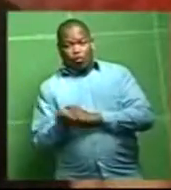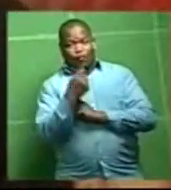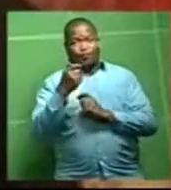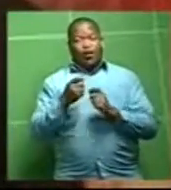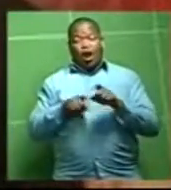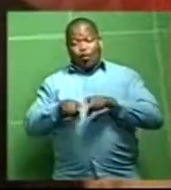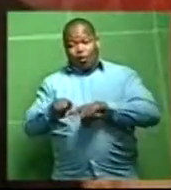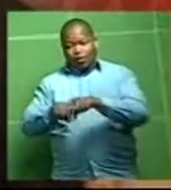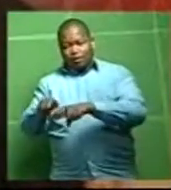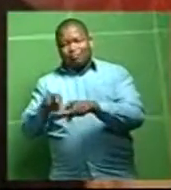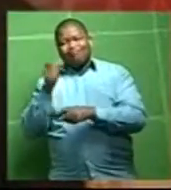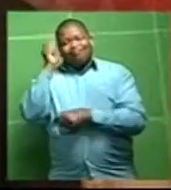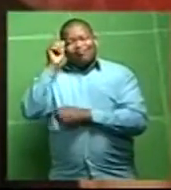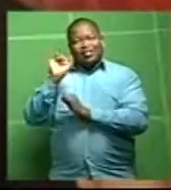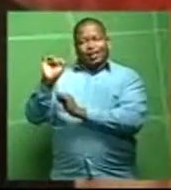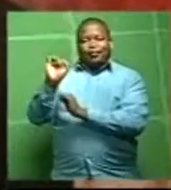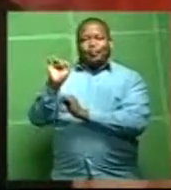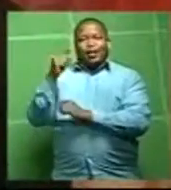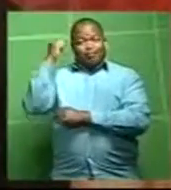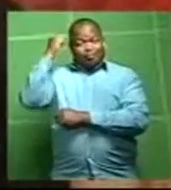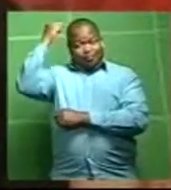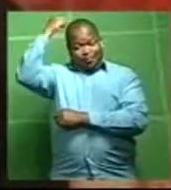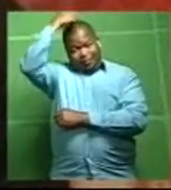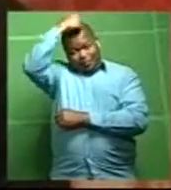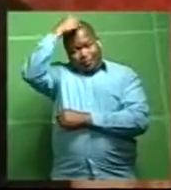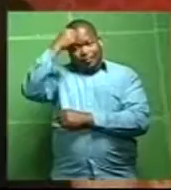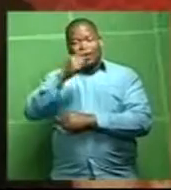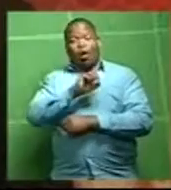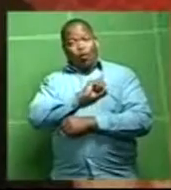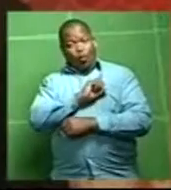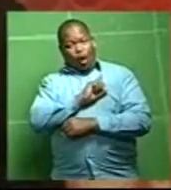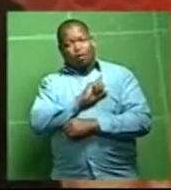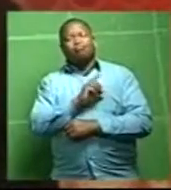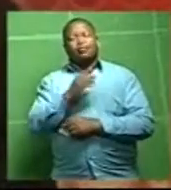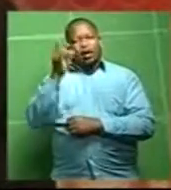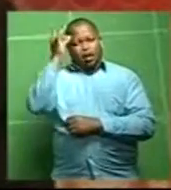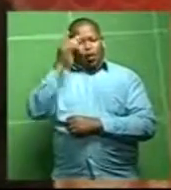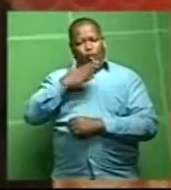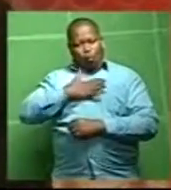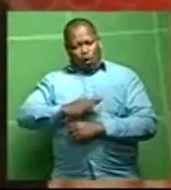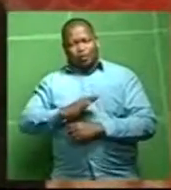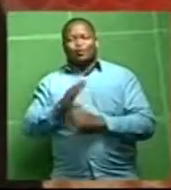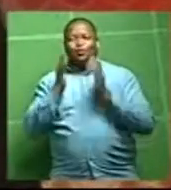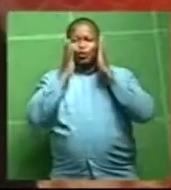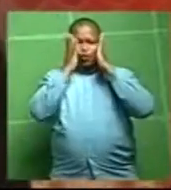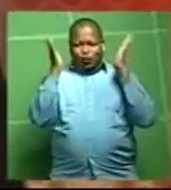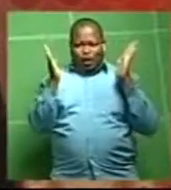And his wish To not only promote Swaziland As a tourist destination